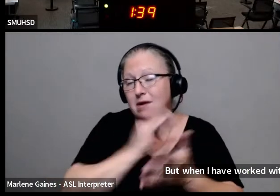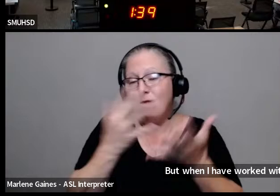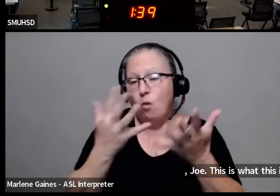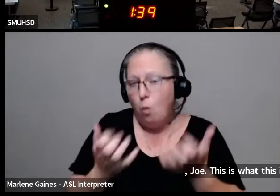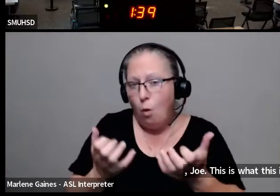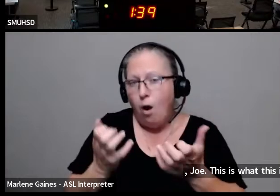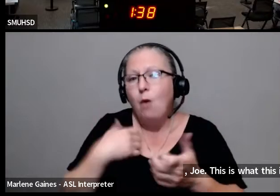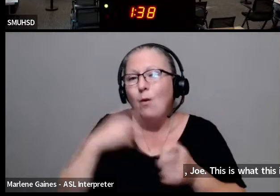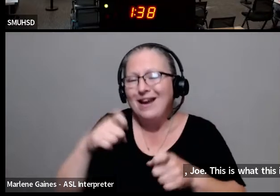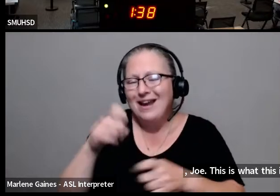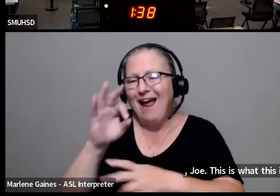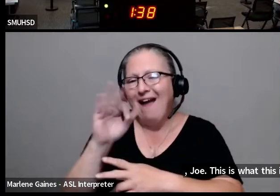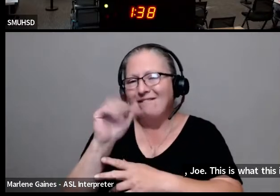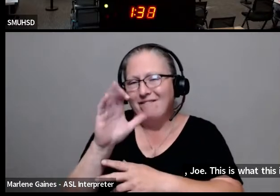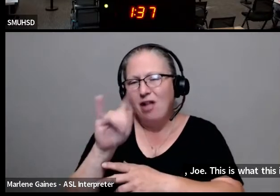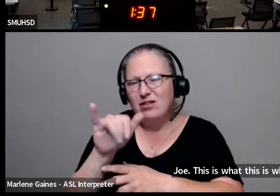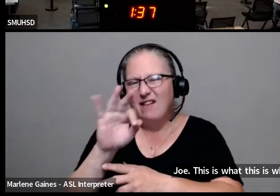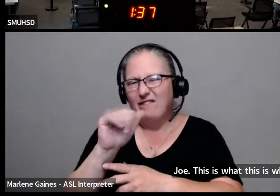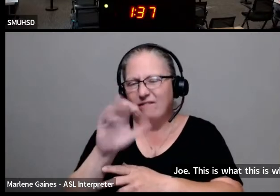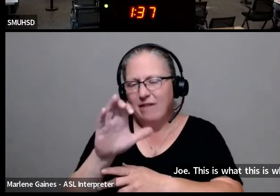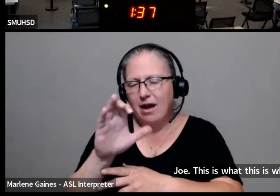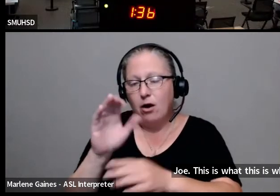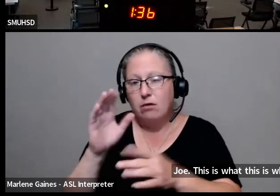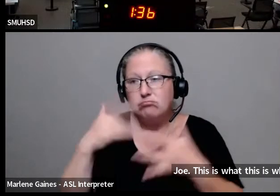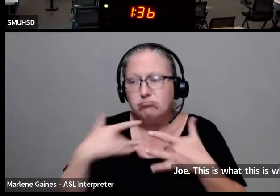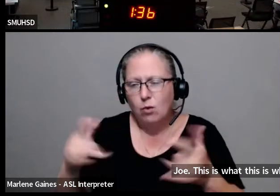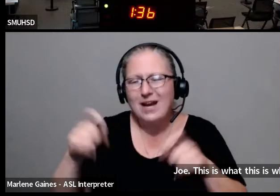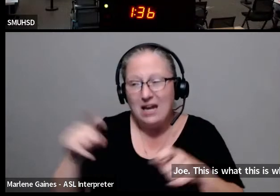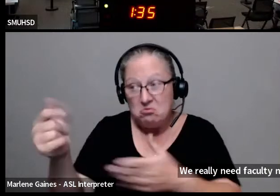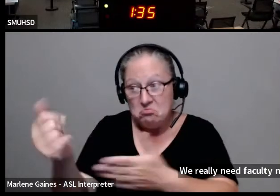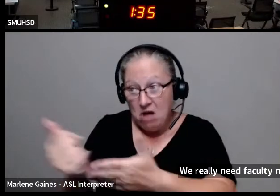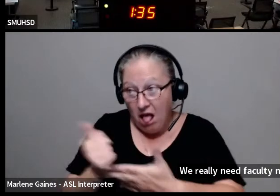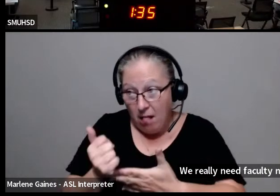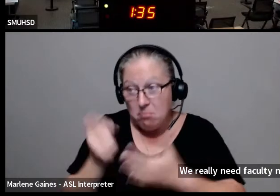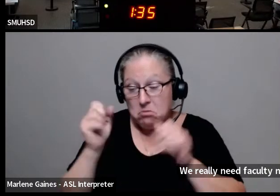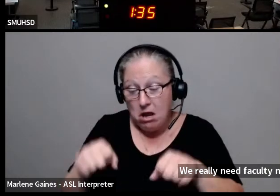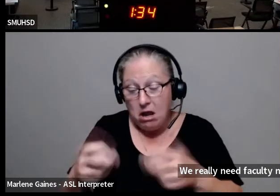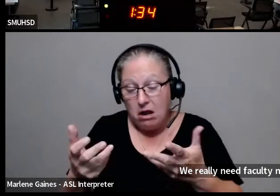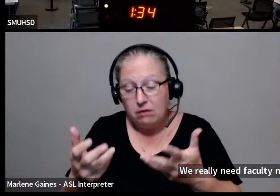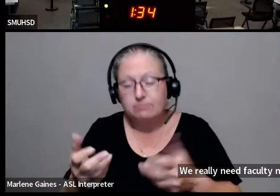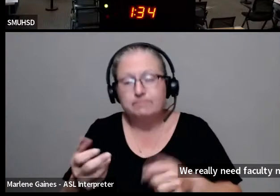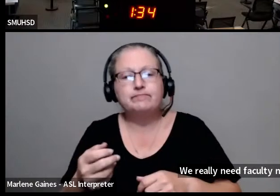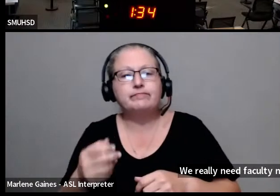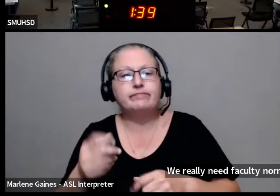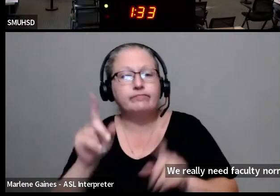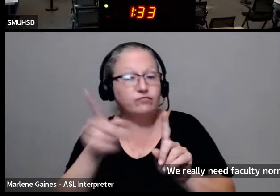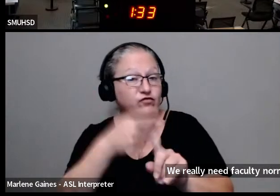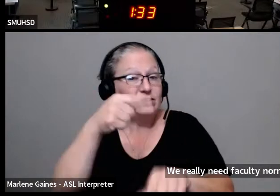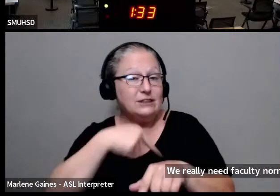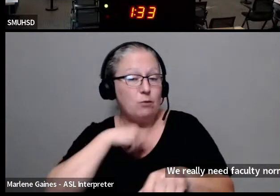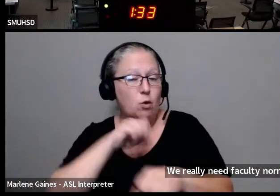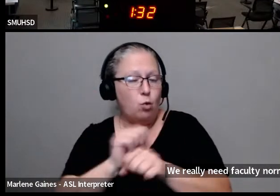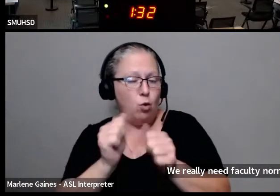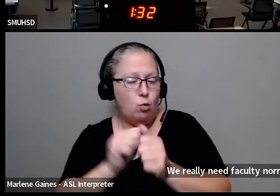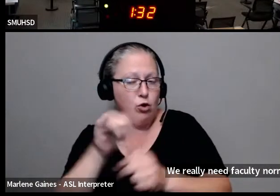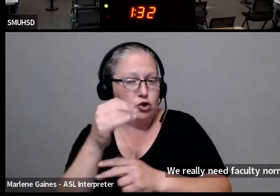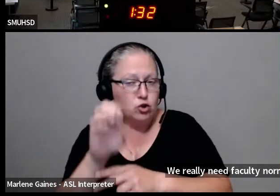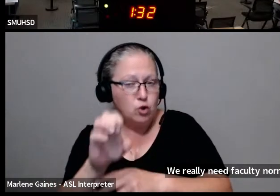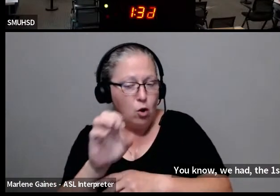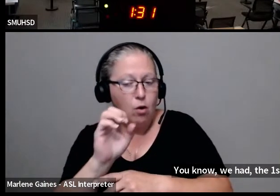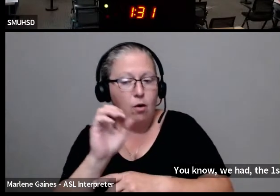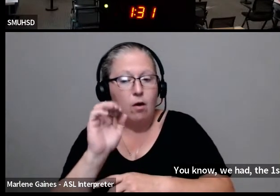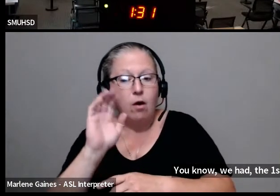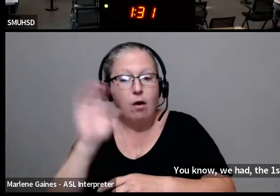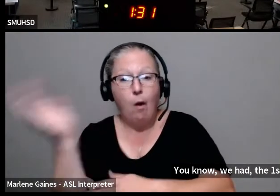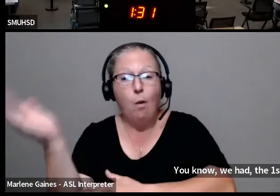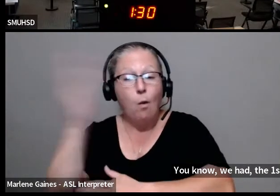We really need faculty norms. Can you help us with that? You know, we had the first time I worked with Joe for our